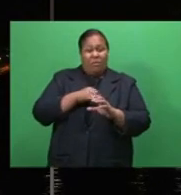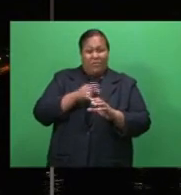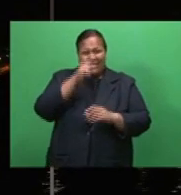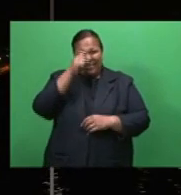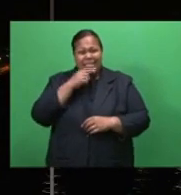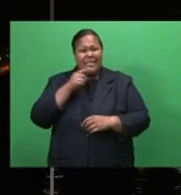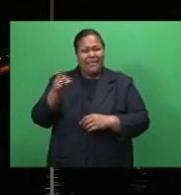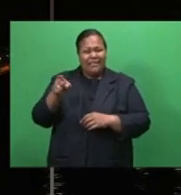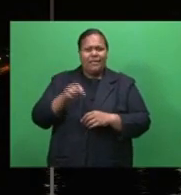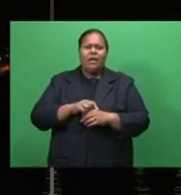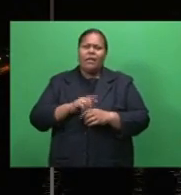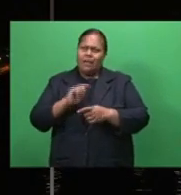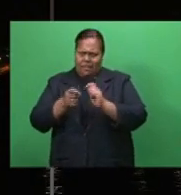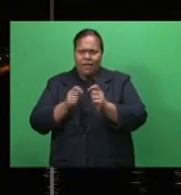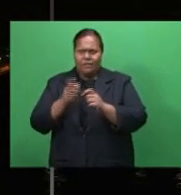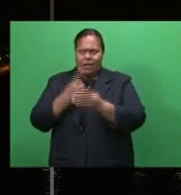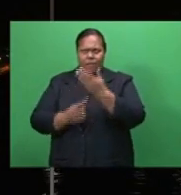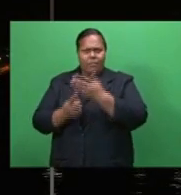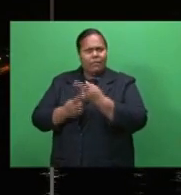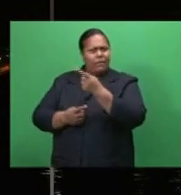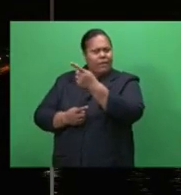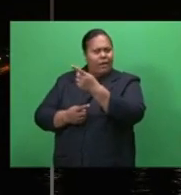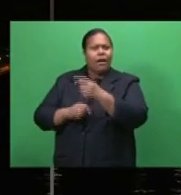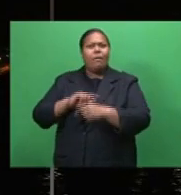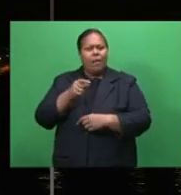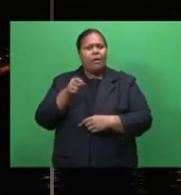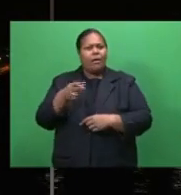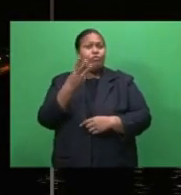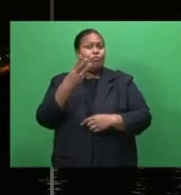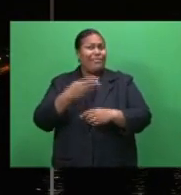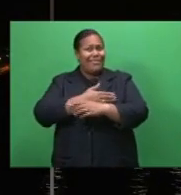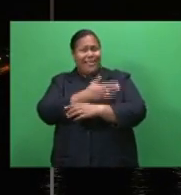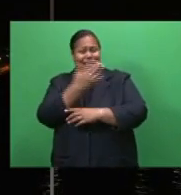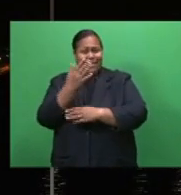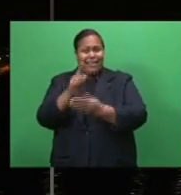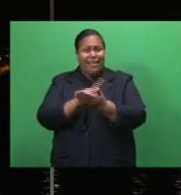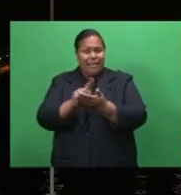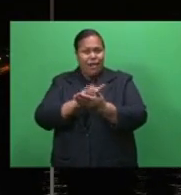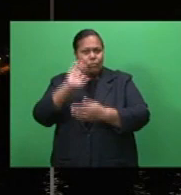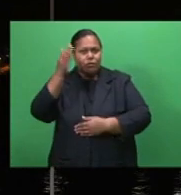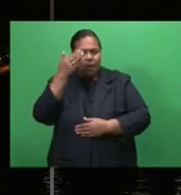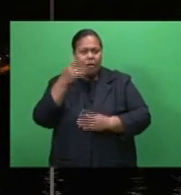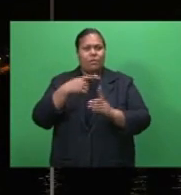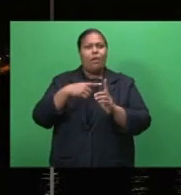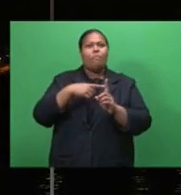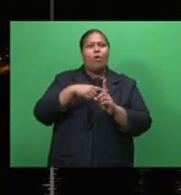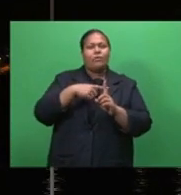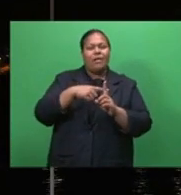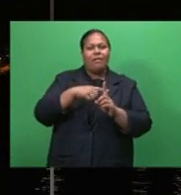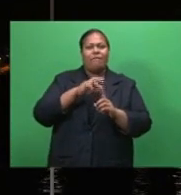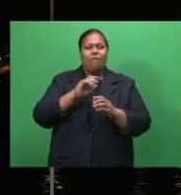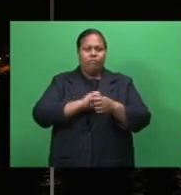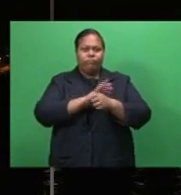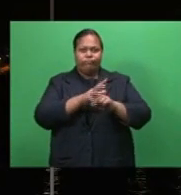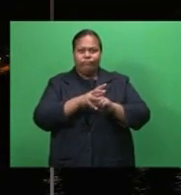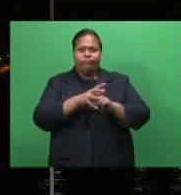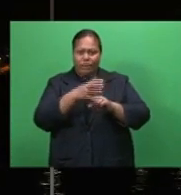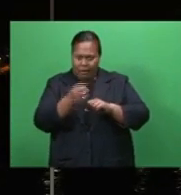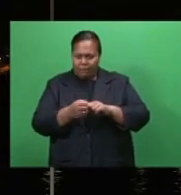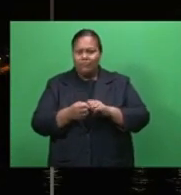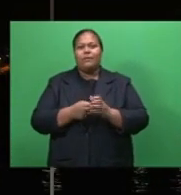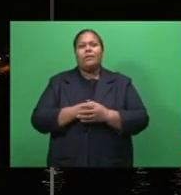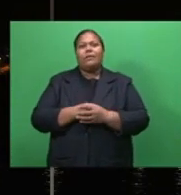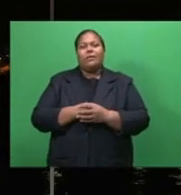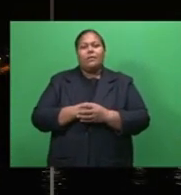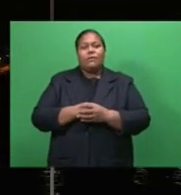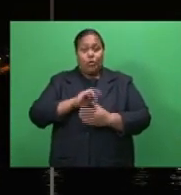tests were conducted, and the results, which came out 3 days later, returned positive for COVID-19. His wife and